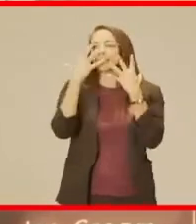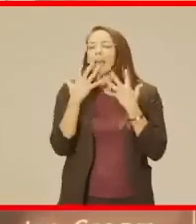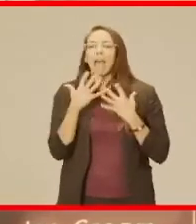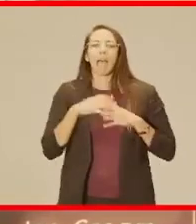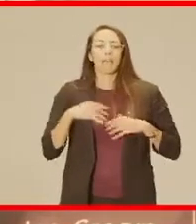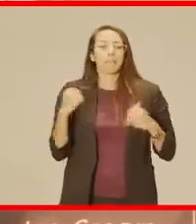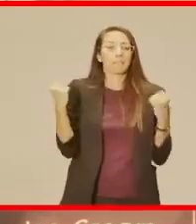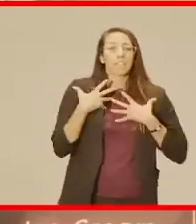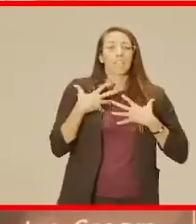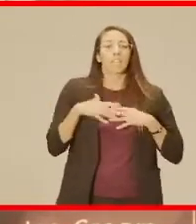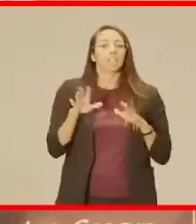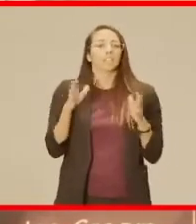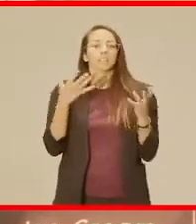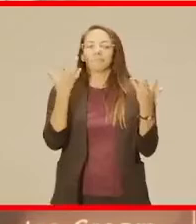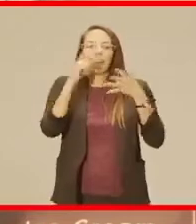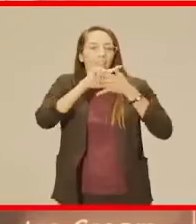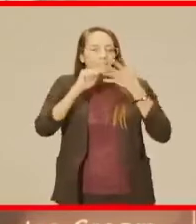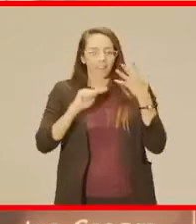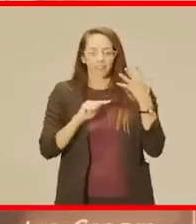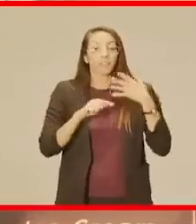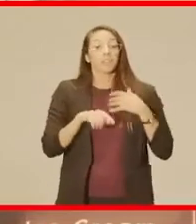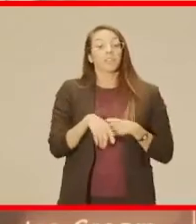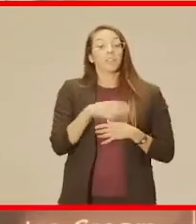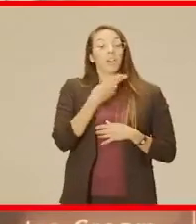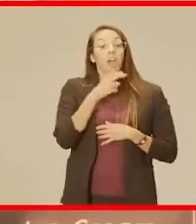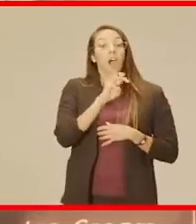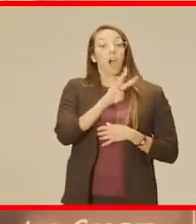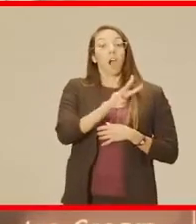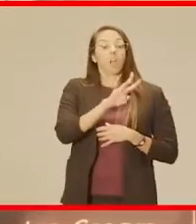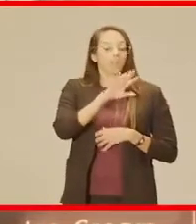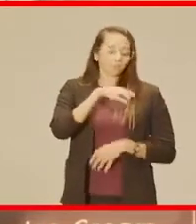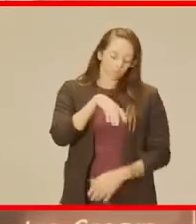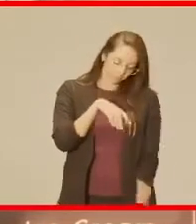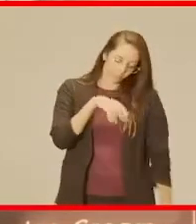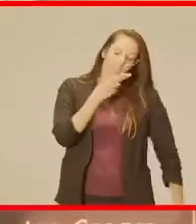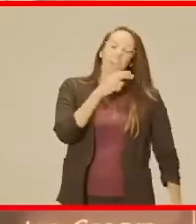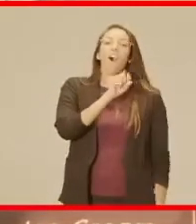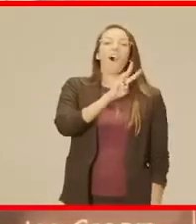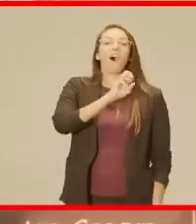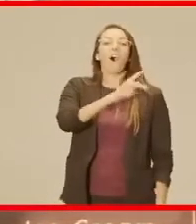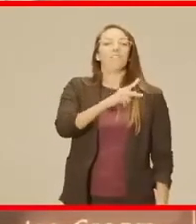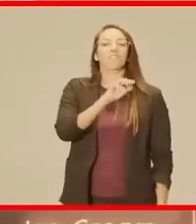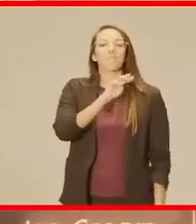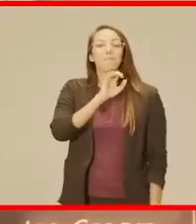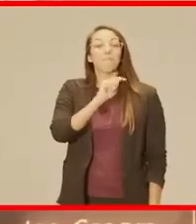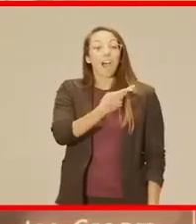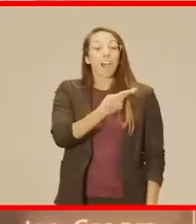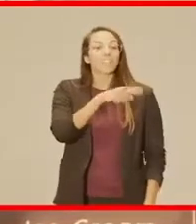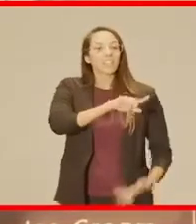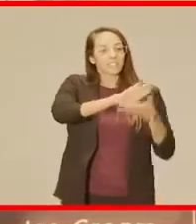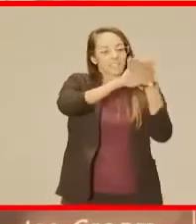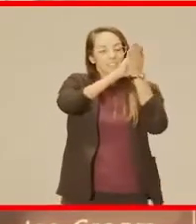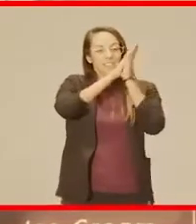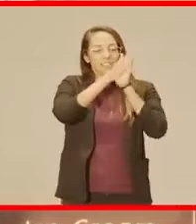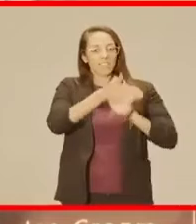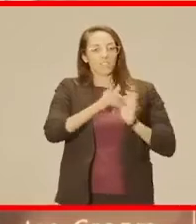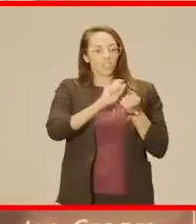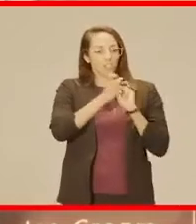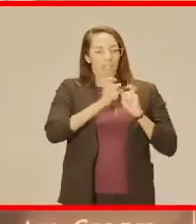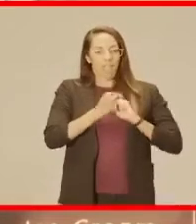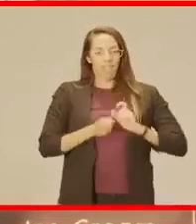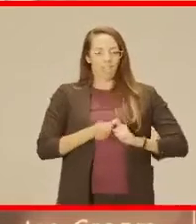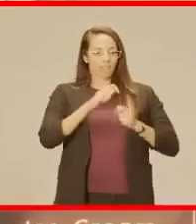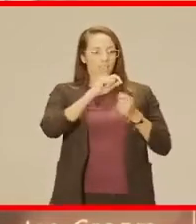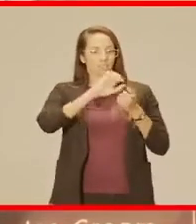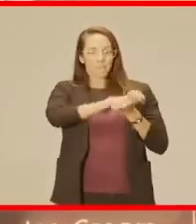Hawk Moth turns these negative emotions into supervillains. These villains go